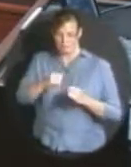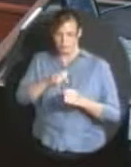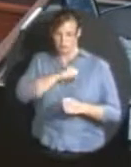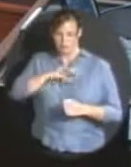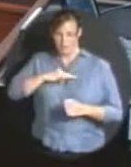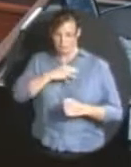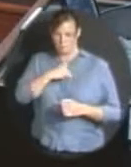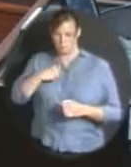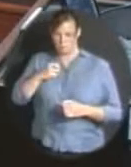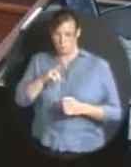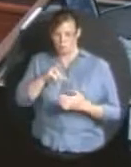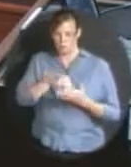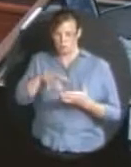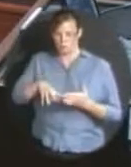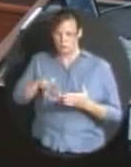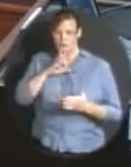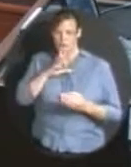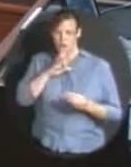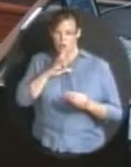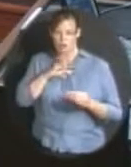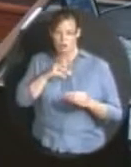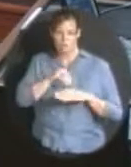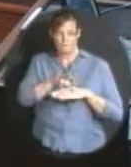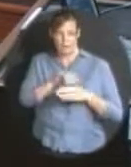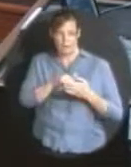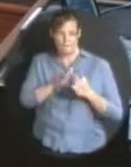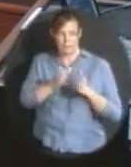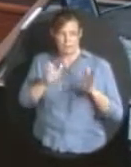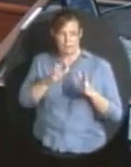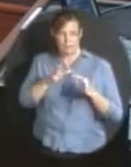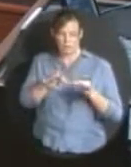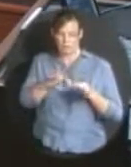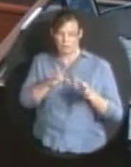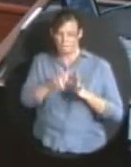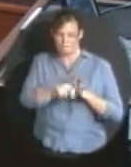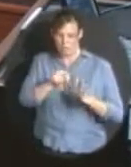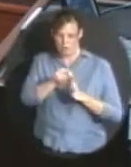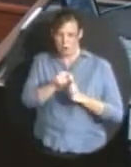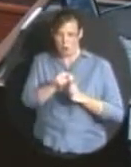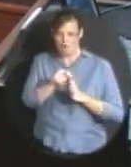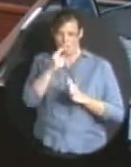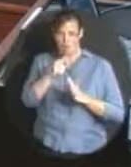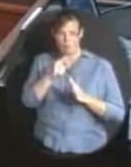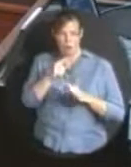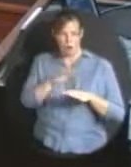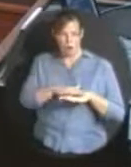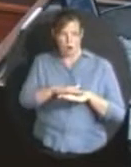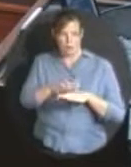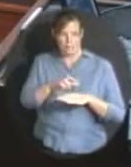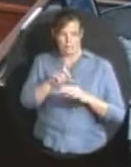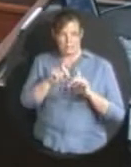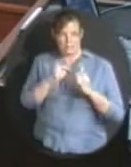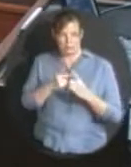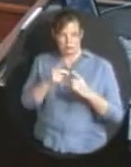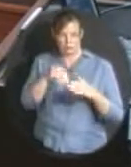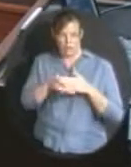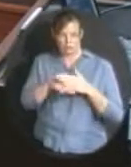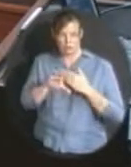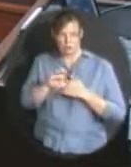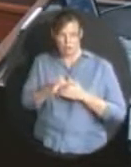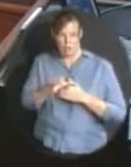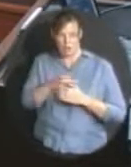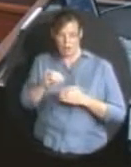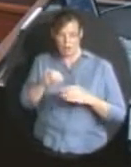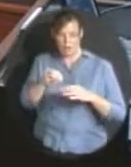members or students. Those speaking are advised that public comments are videotape recorded for broadcast on the district's Educational Access Channel and